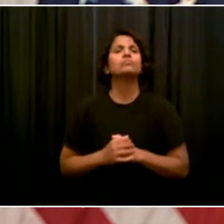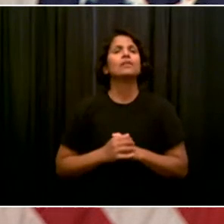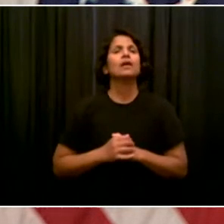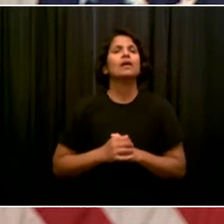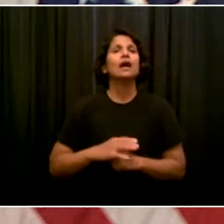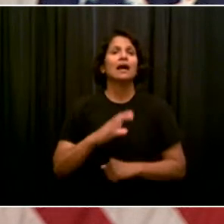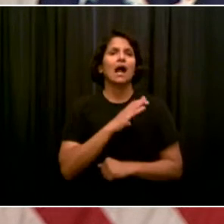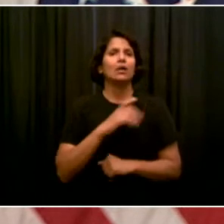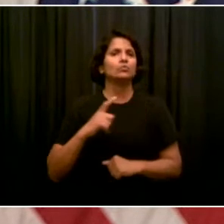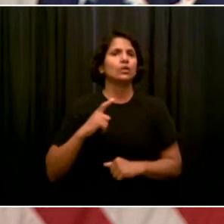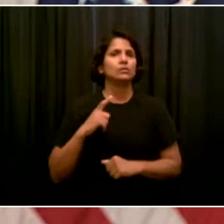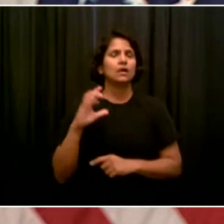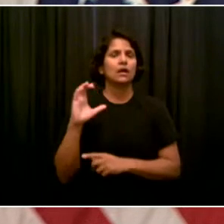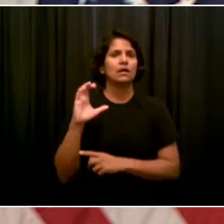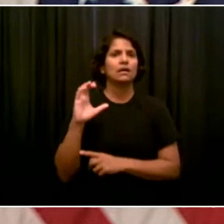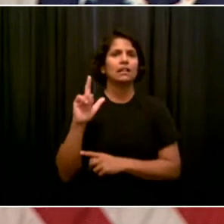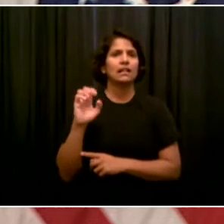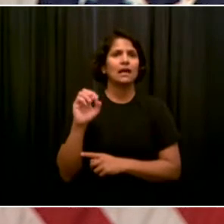to Carlo